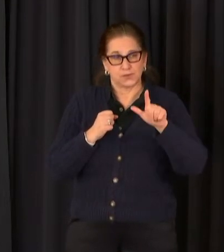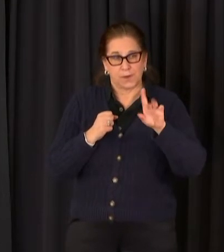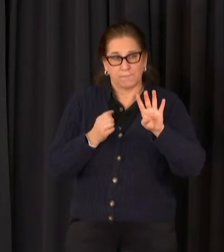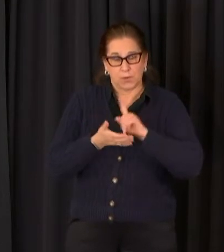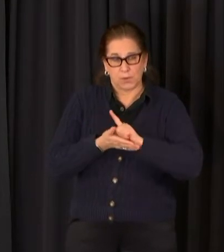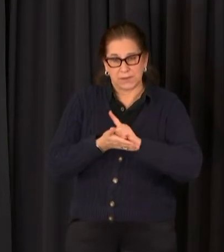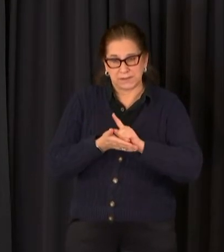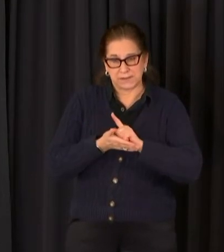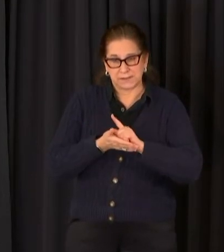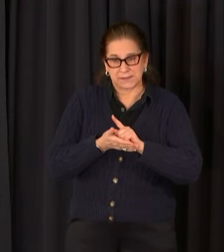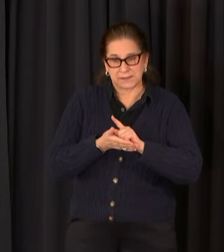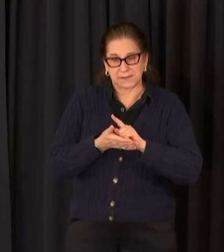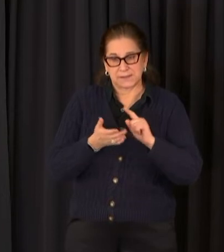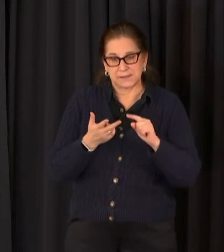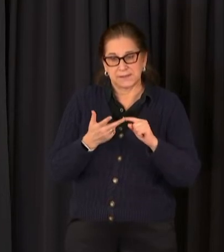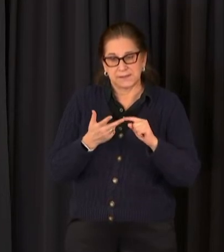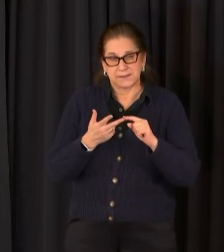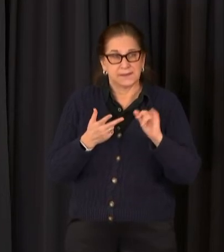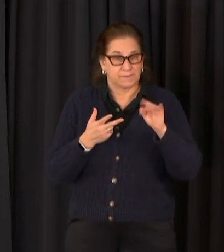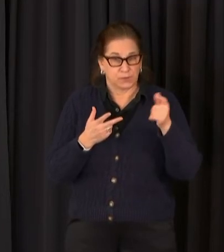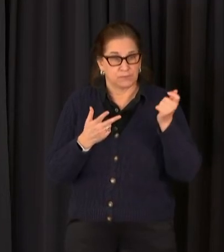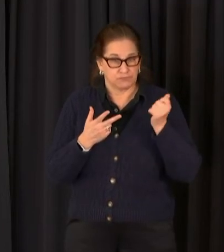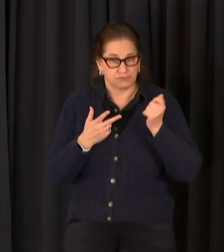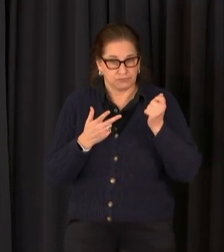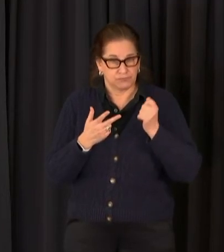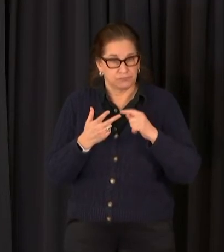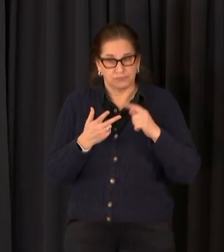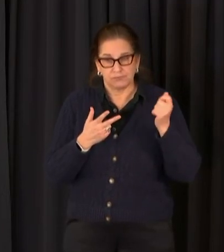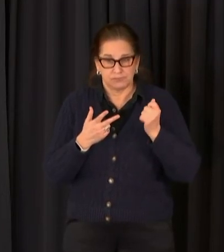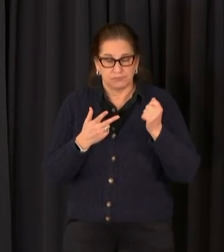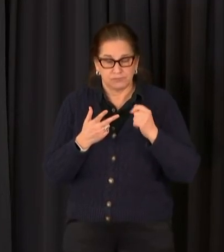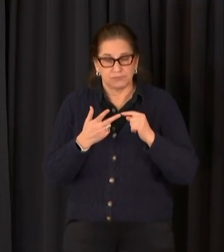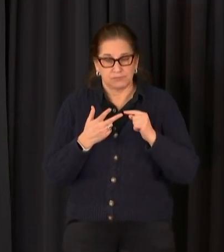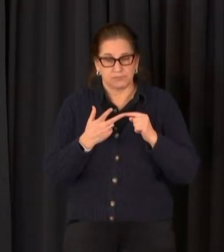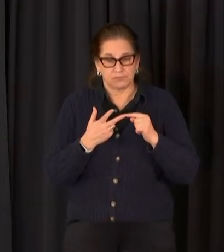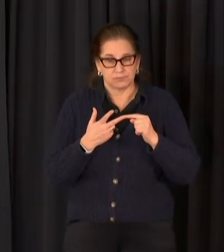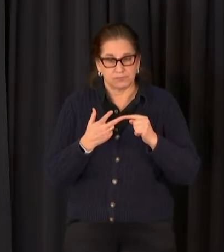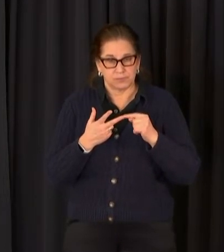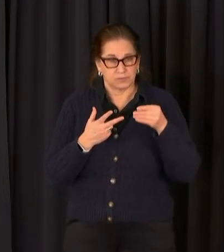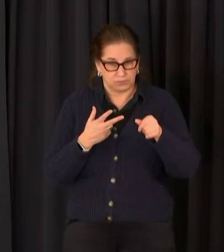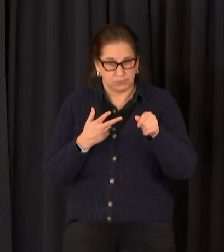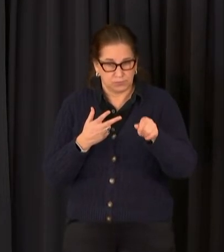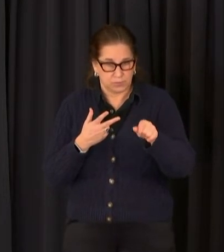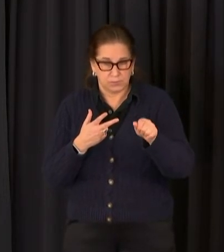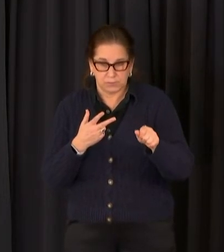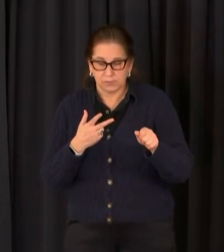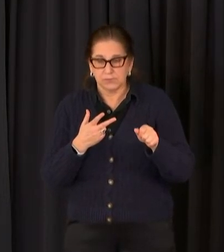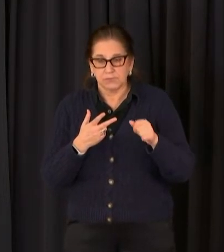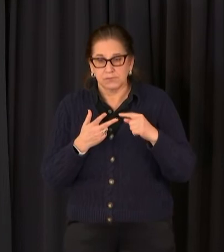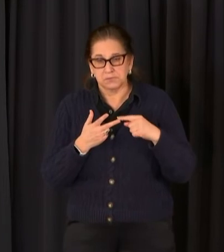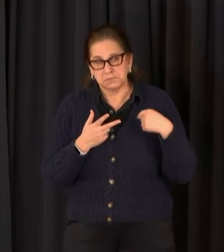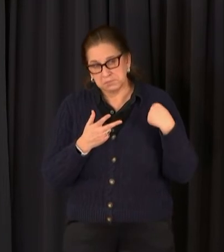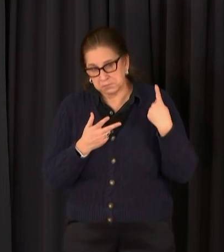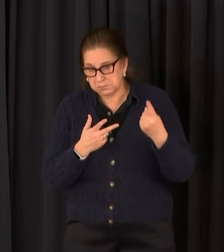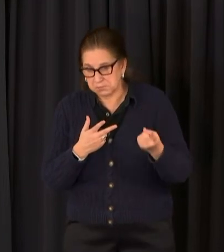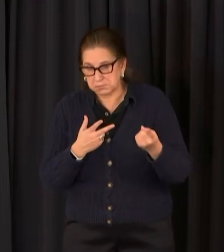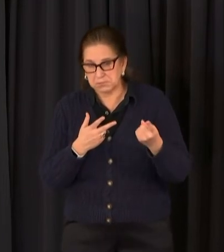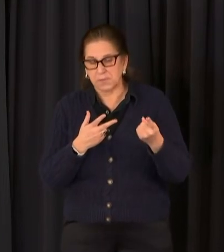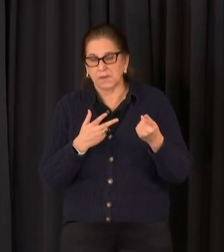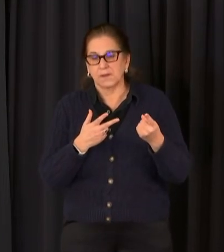claimants. This means that if you are receiving the traditional unemployment insurance payment that we have now